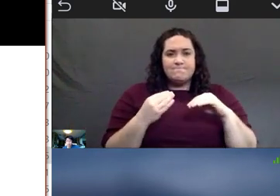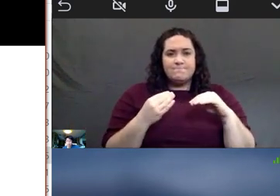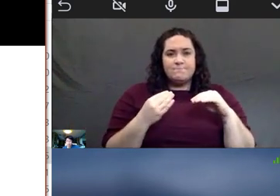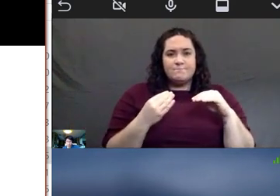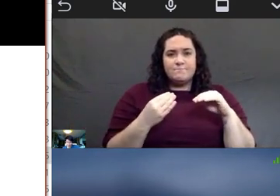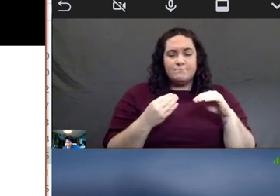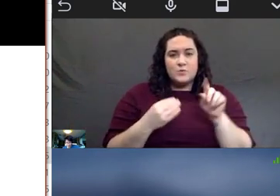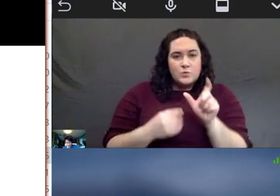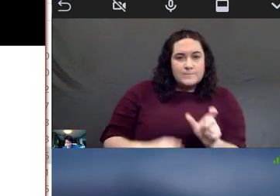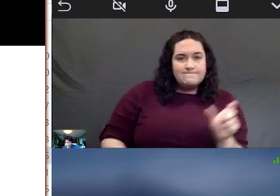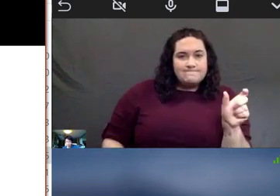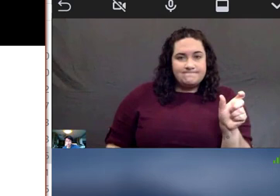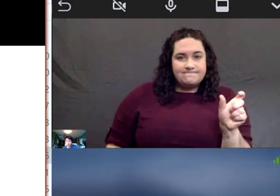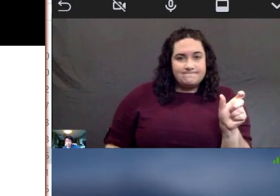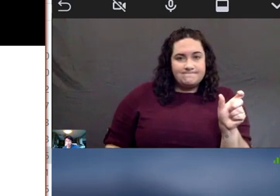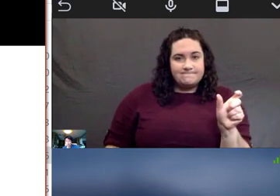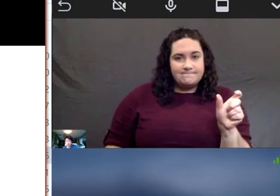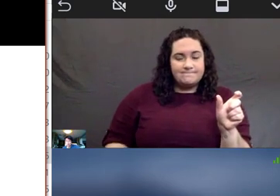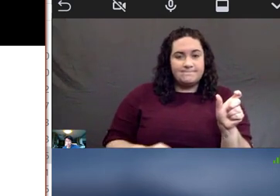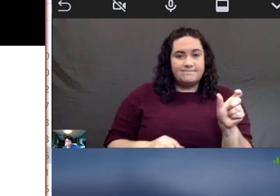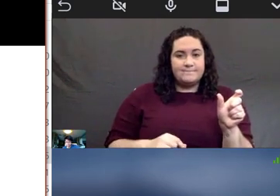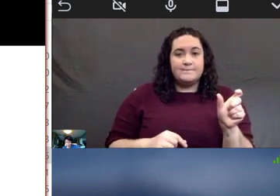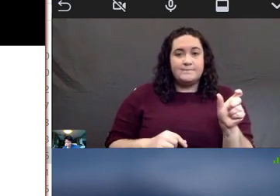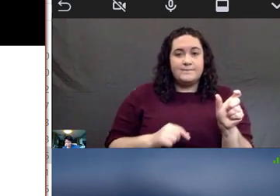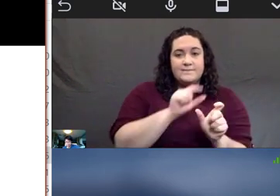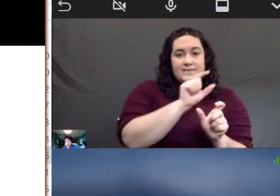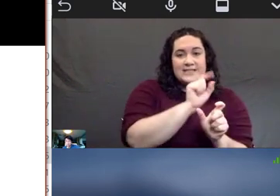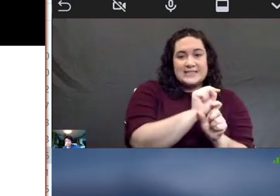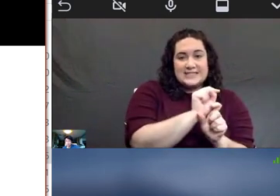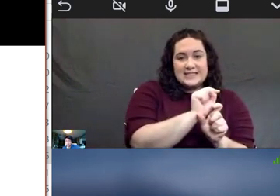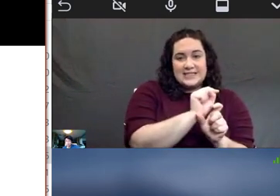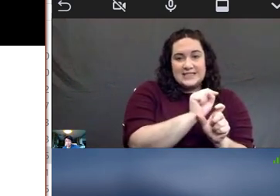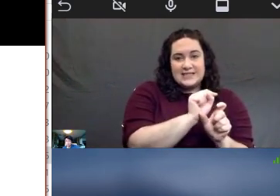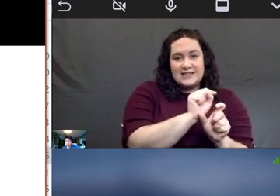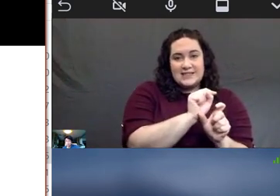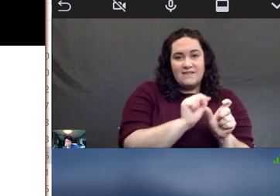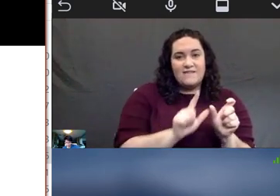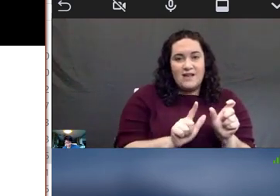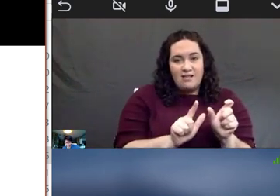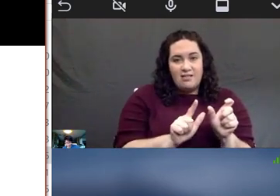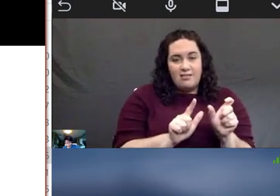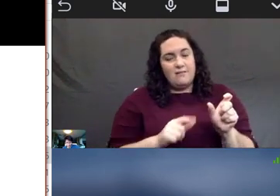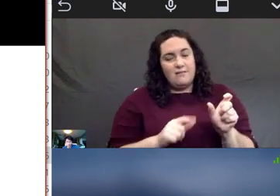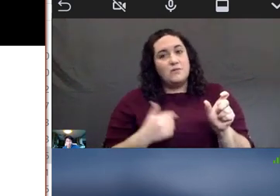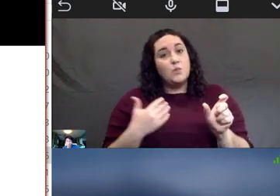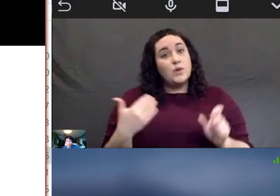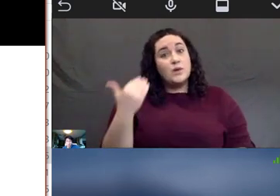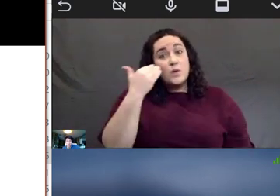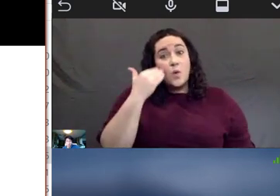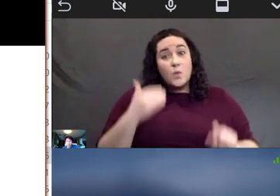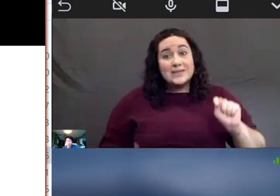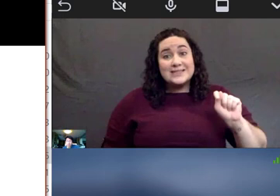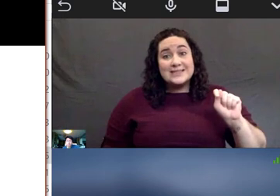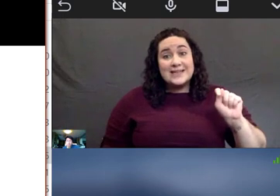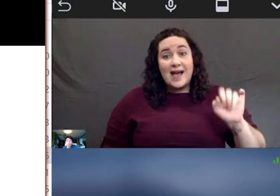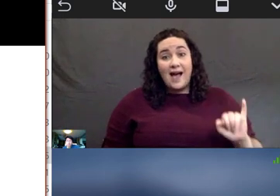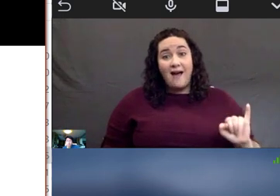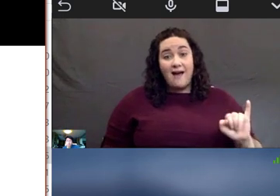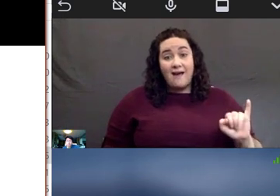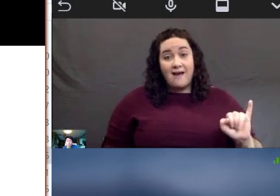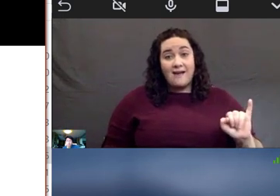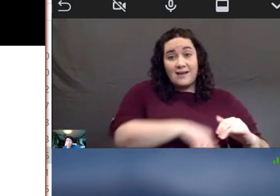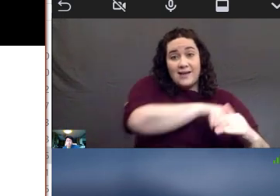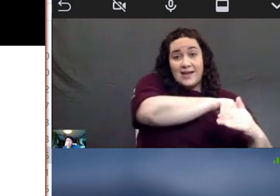And now I know TS, I know the temperature at the inlet. So I can put those values in here.